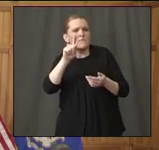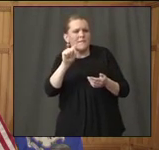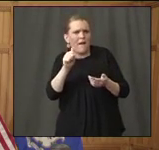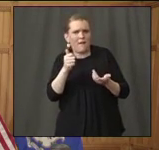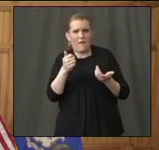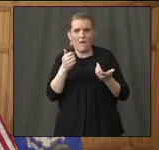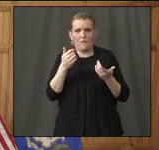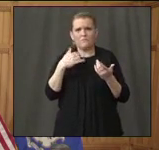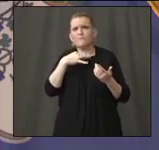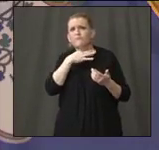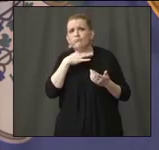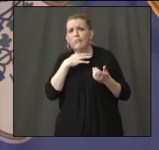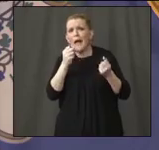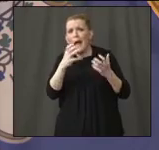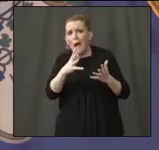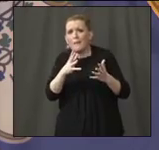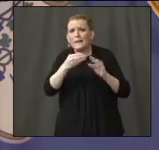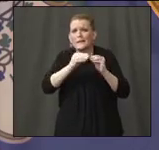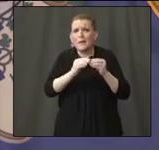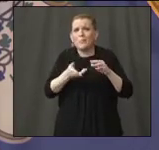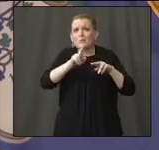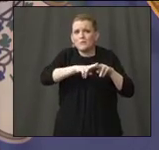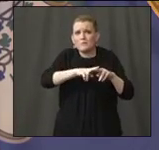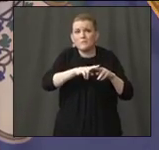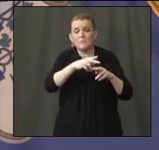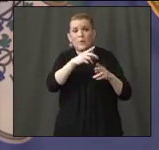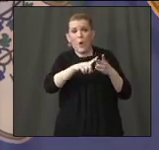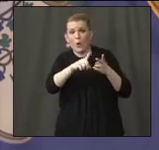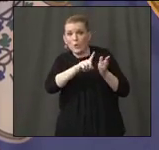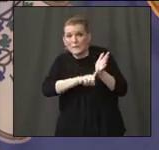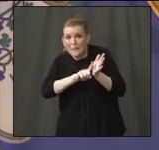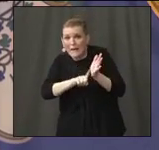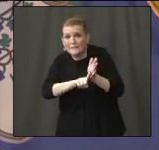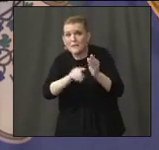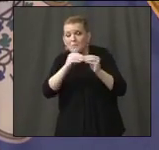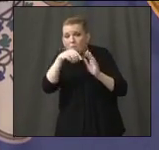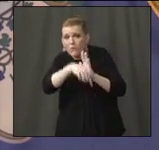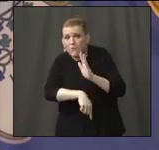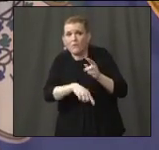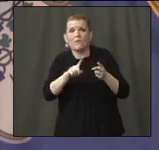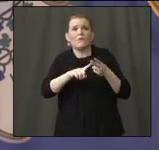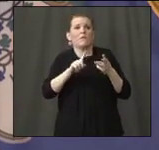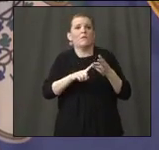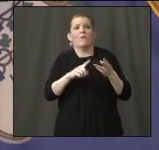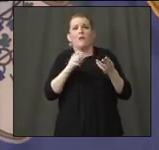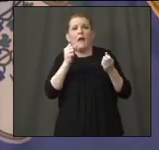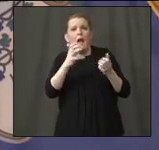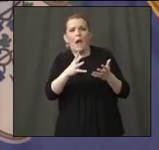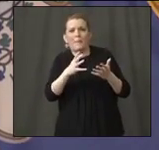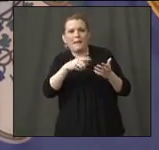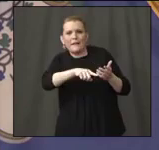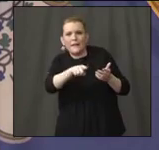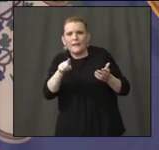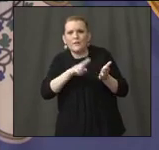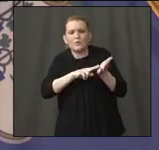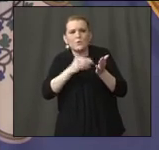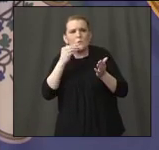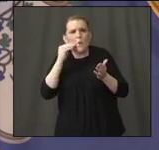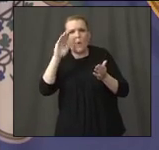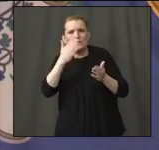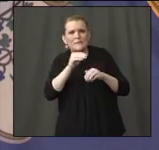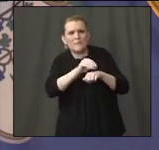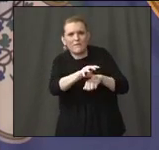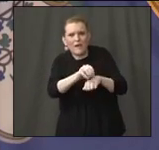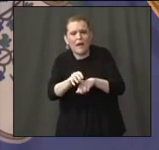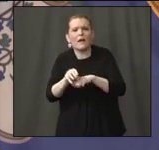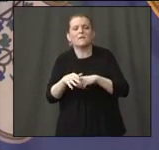start. We have begun those inspections. We wanted to be very close to the action, what's going on there. I think Josh said we've been